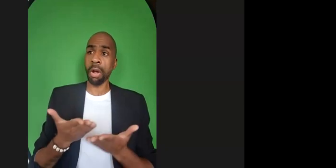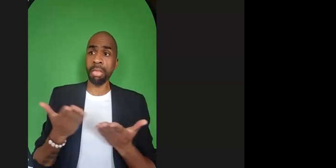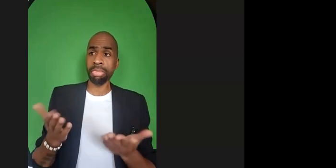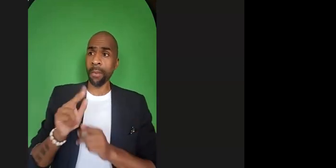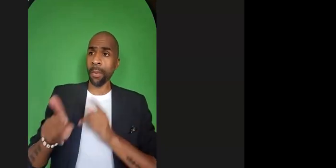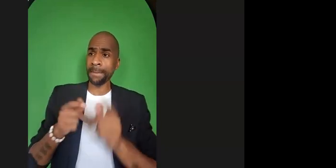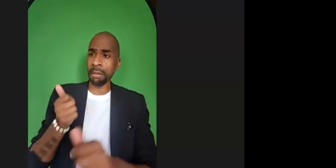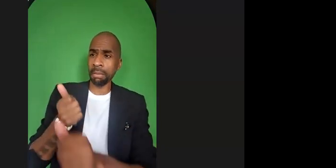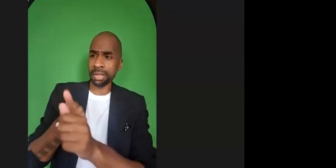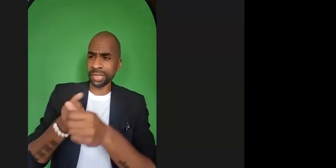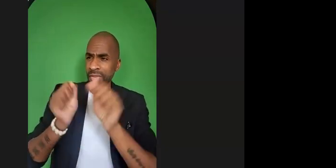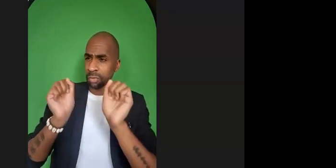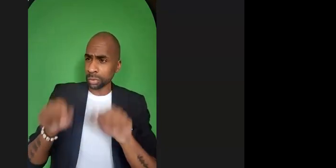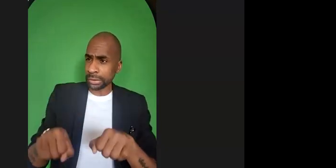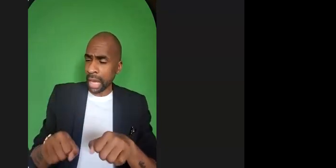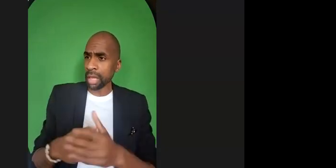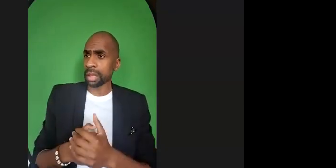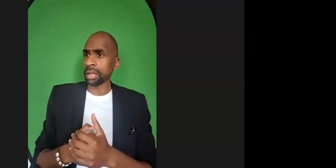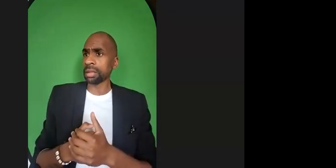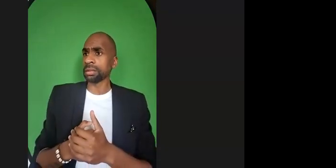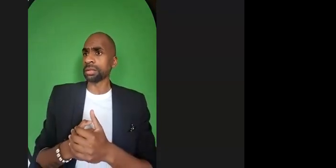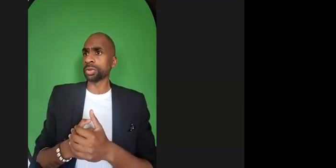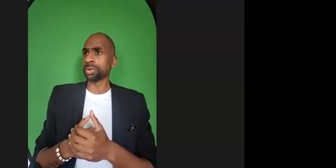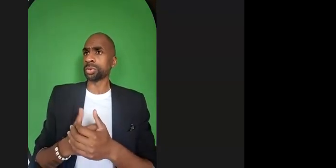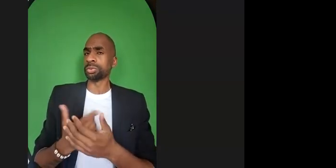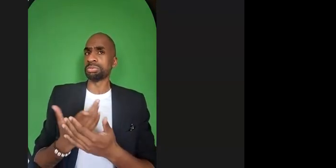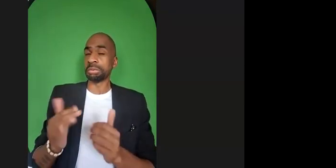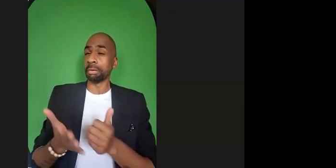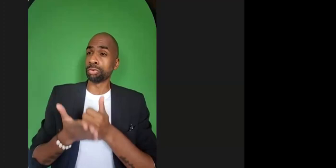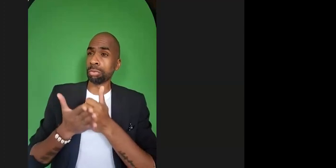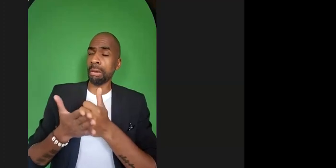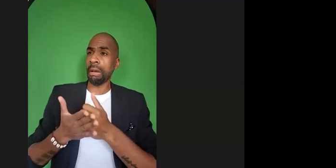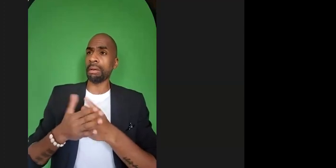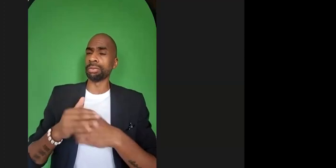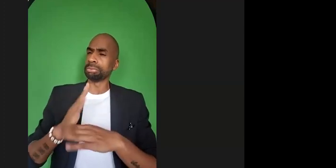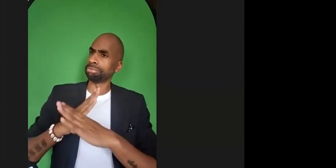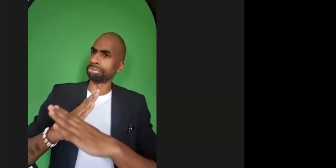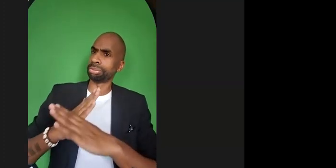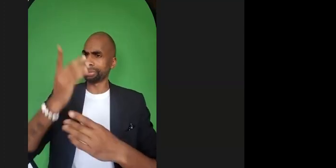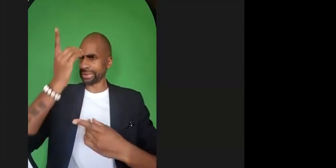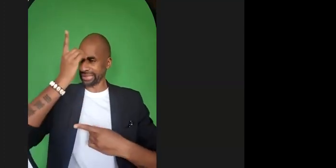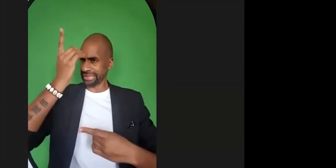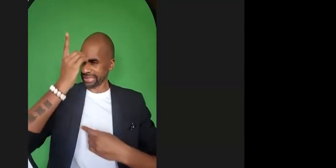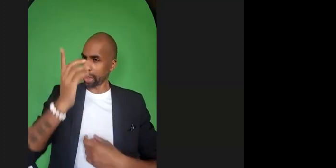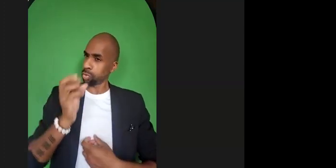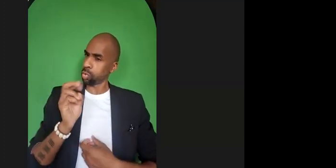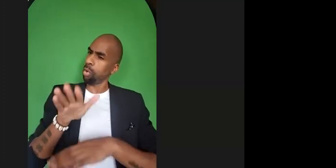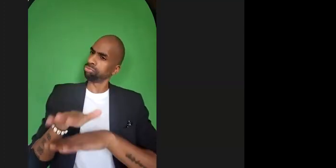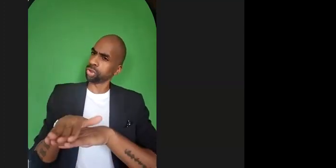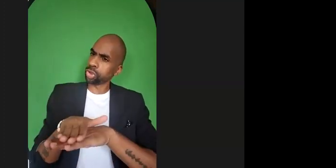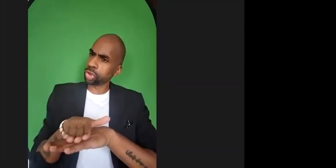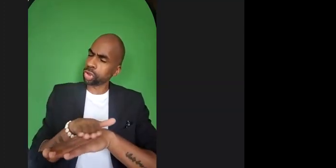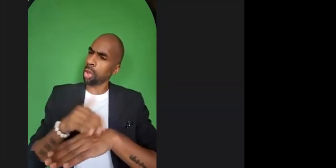would mitigate the disease, or if they have it, to slow the progression on their